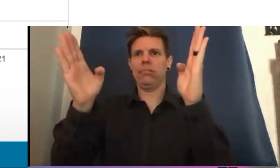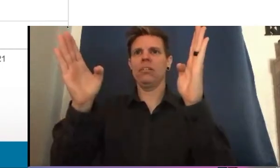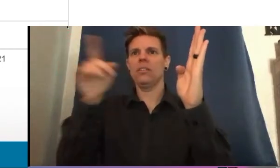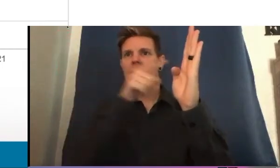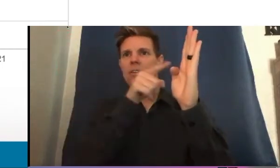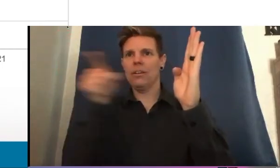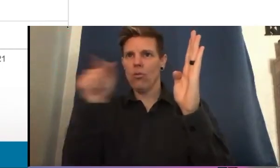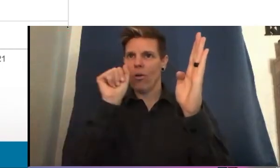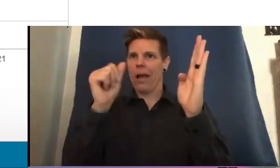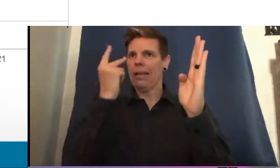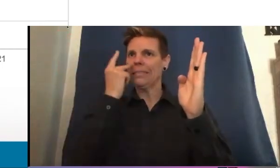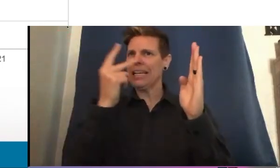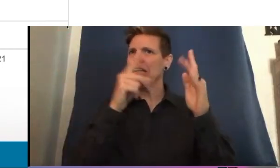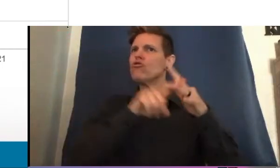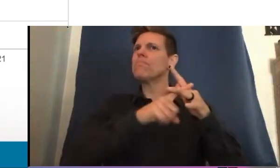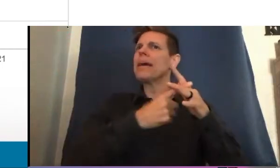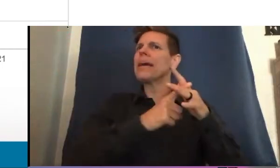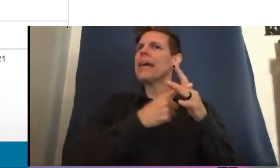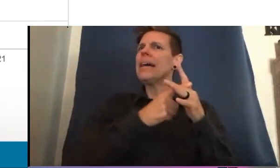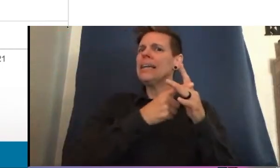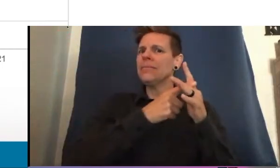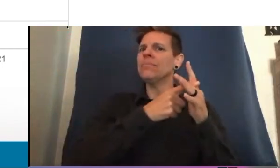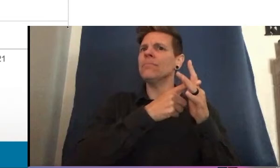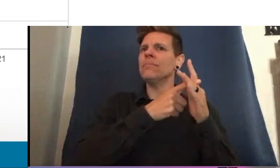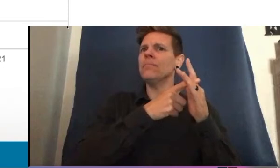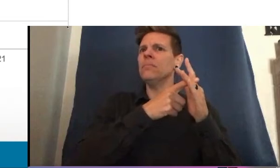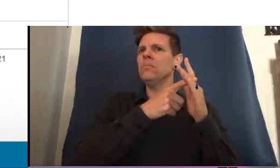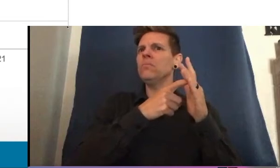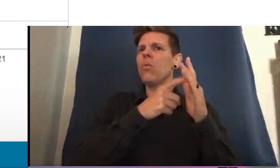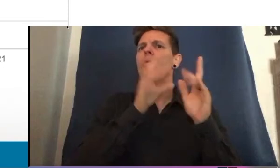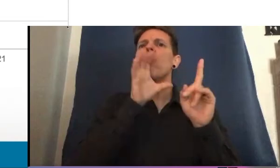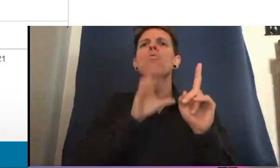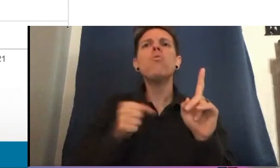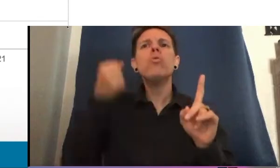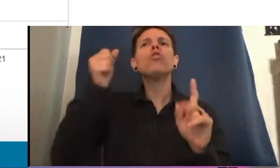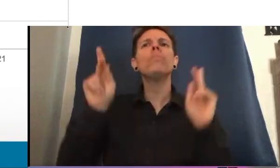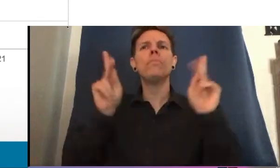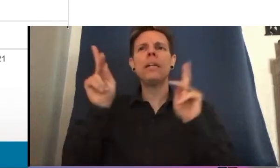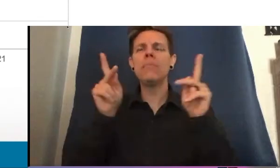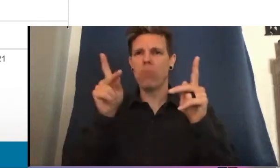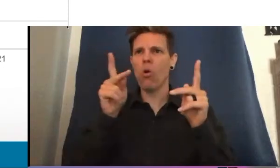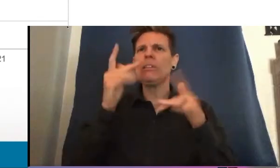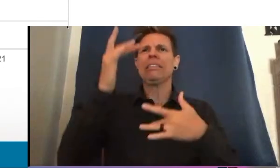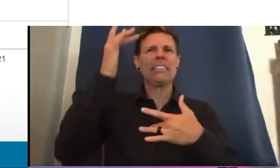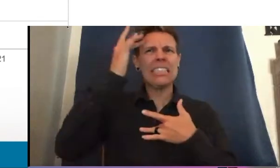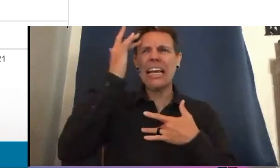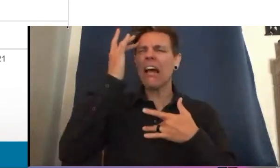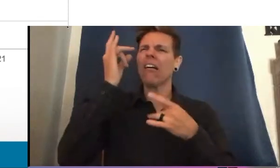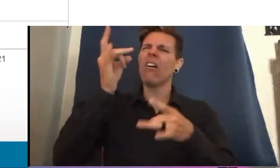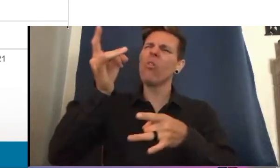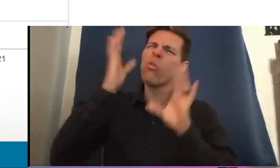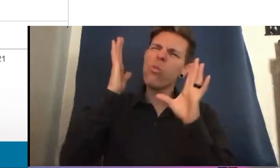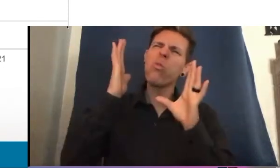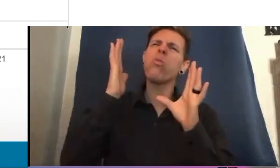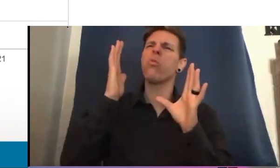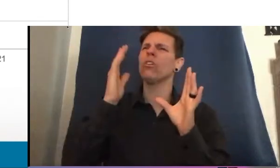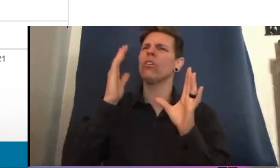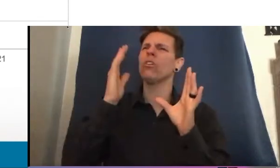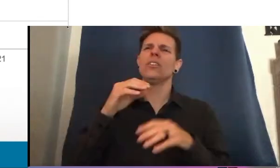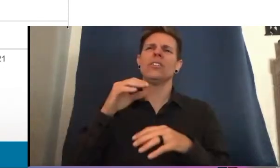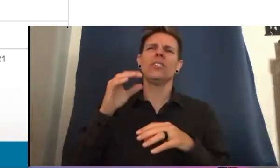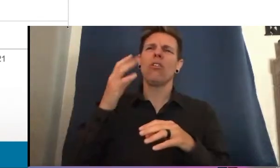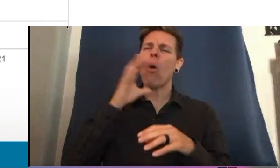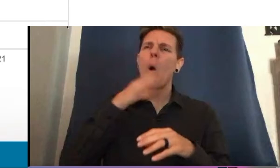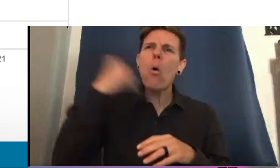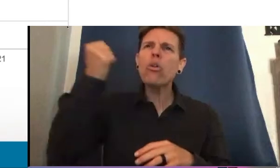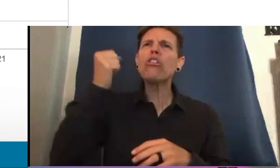beginning, very elevated age as we detected the disease very poorly, and it was among the more at-risk older. You can actually nicely